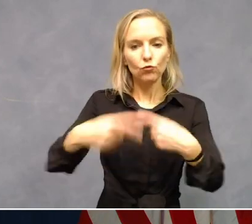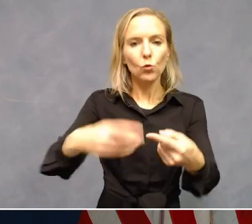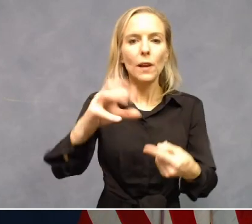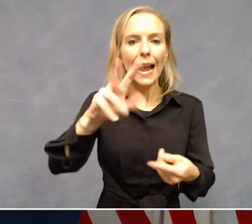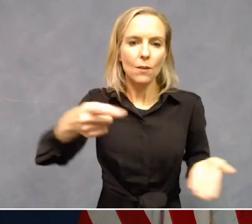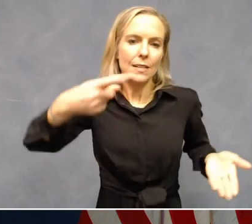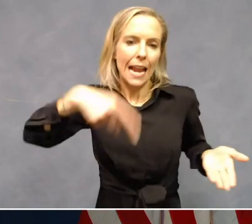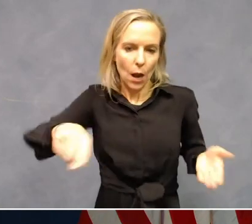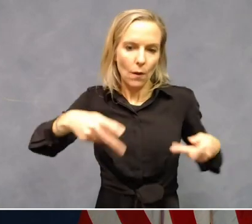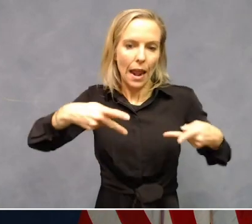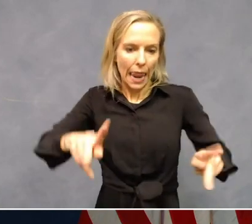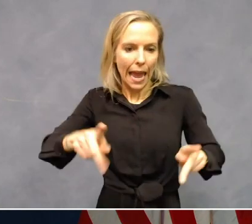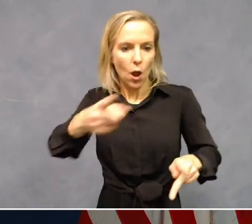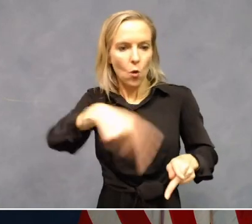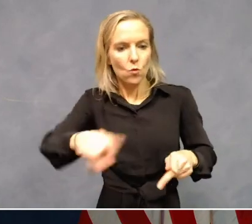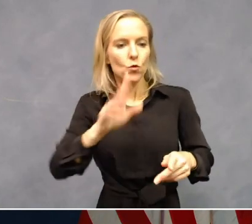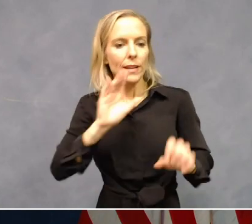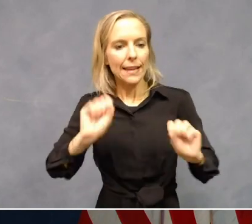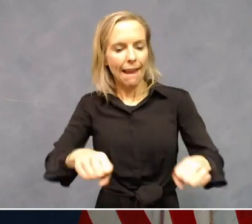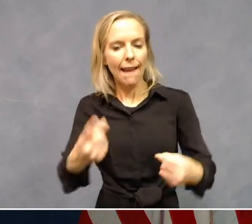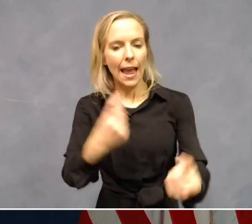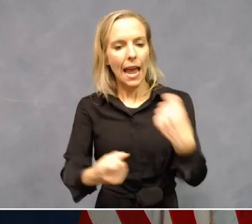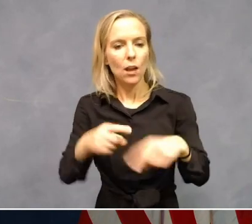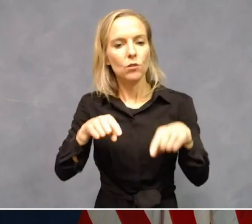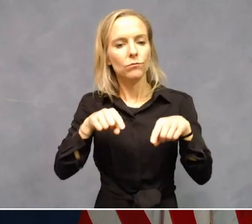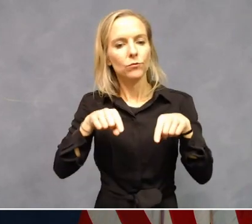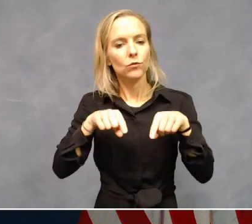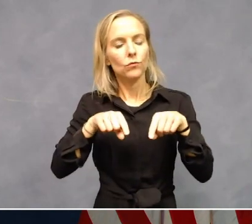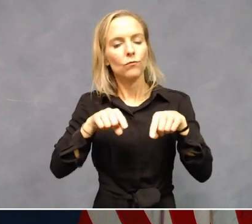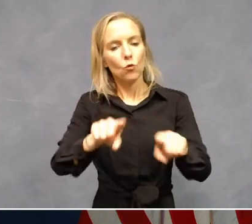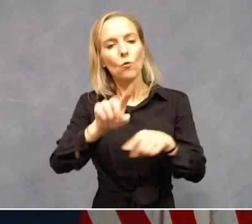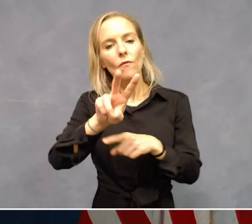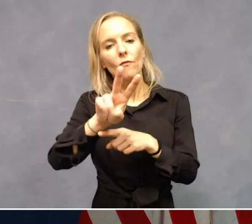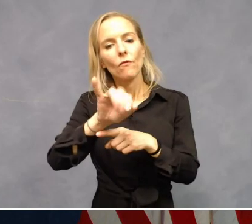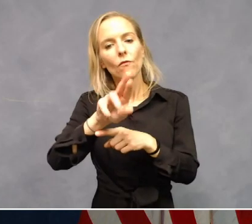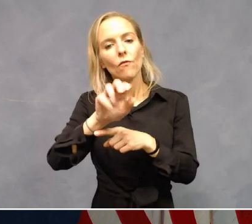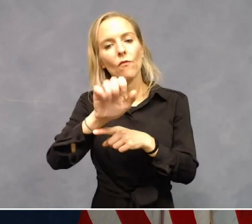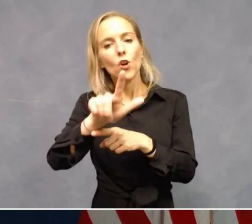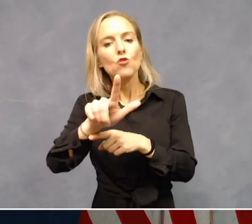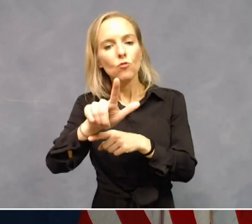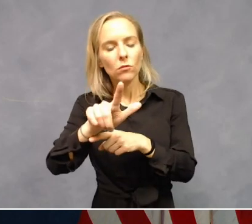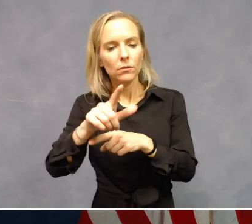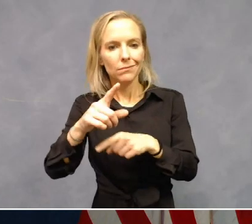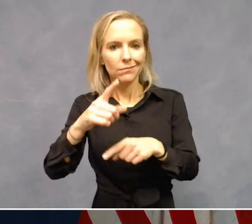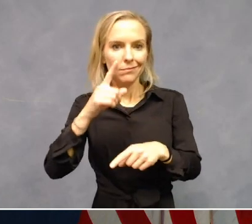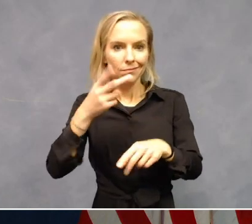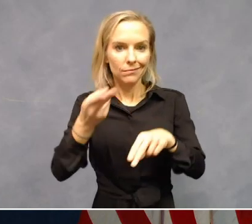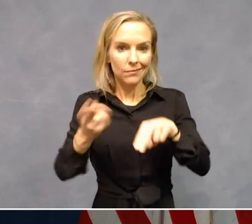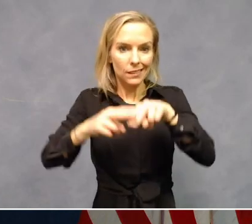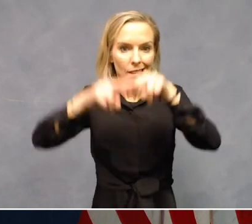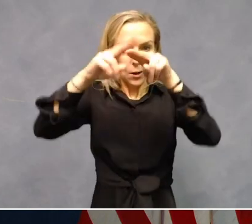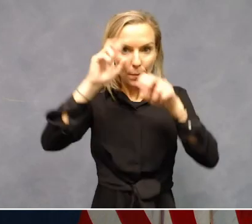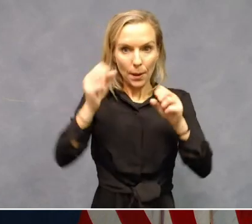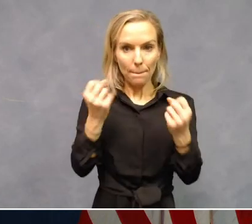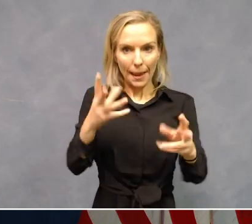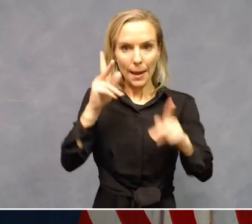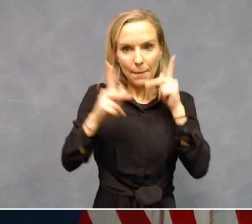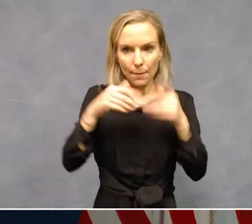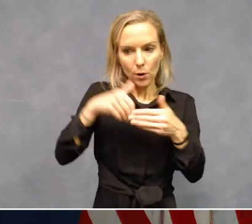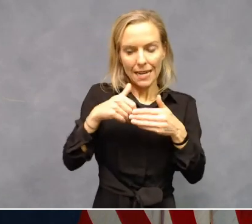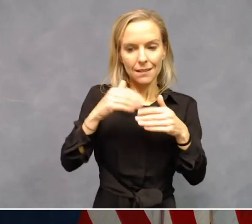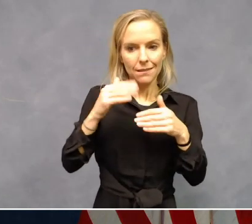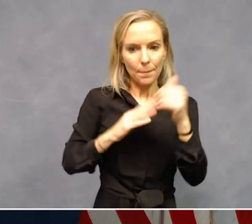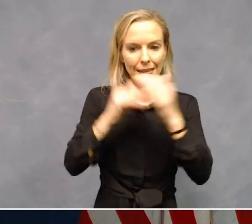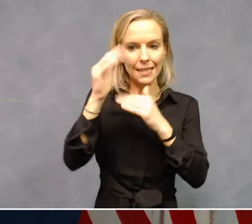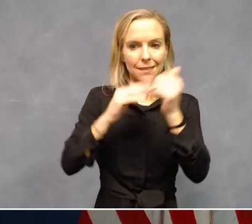allow you to ask questions virtually. That's arisen because we've had multiple people in this building, all of which thus far